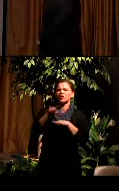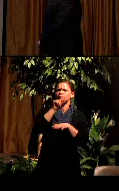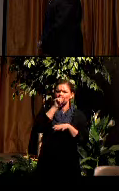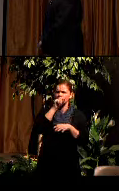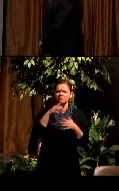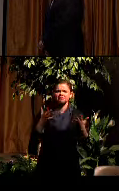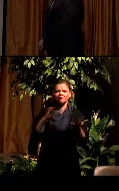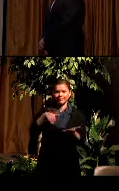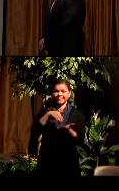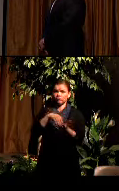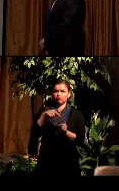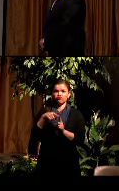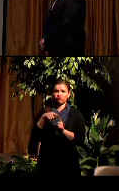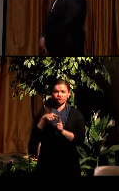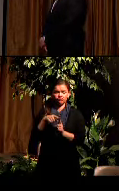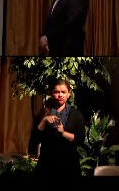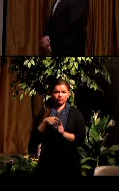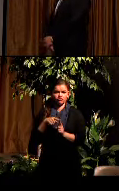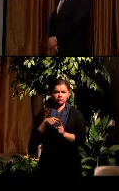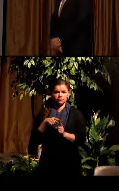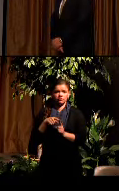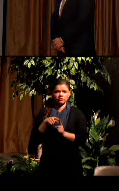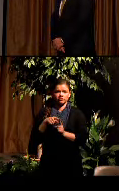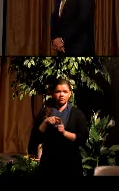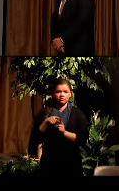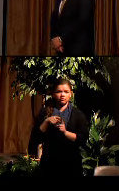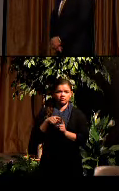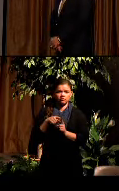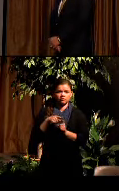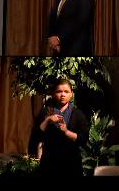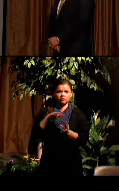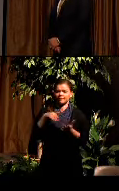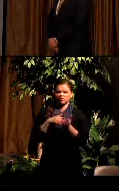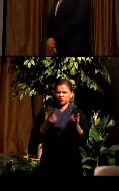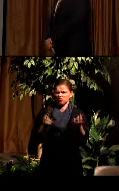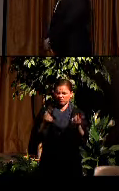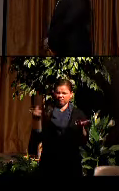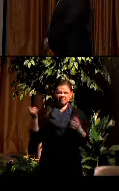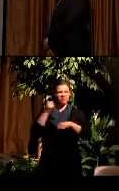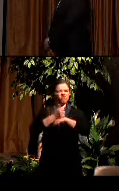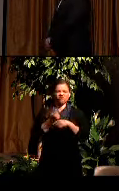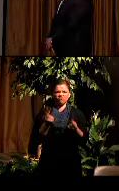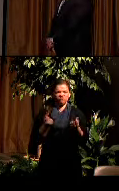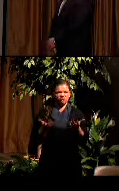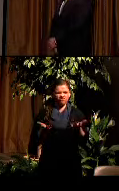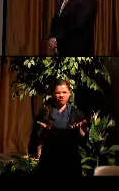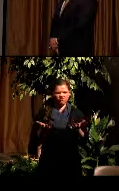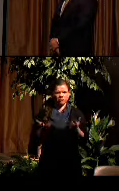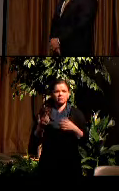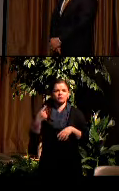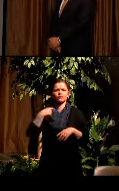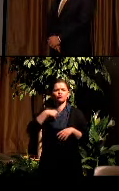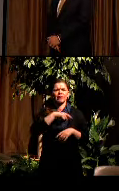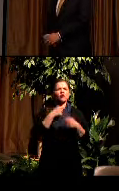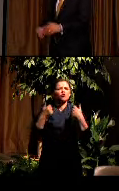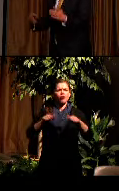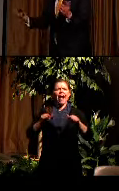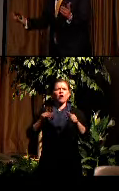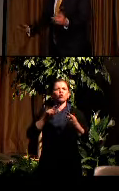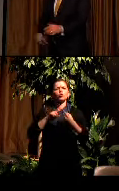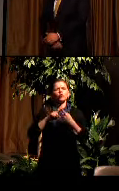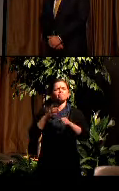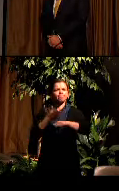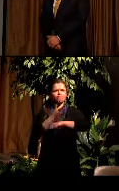actually is. We're dedicated to fostering a greater understanding, appreciation, and protection of birds and